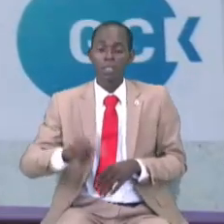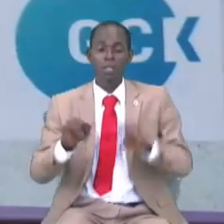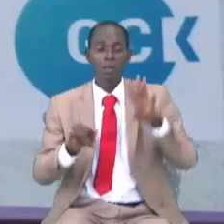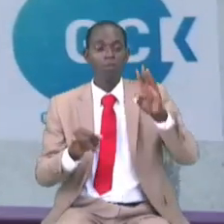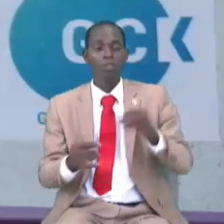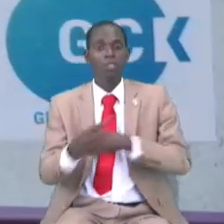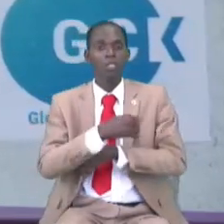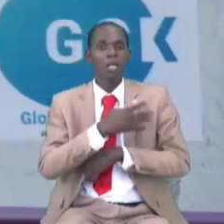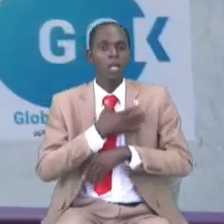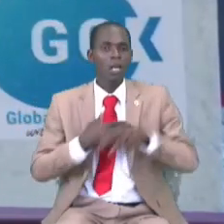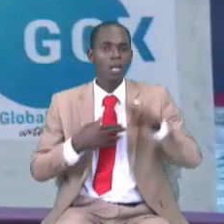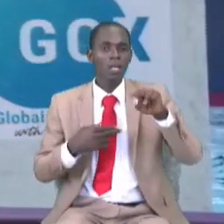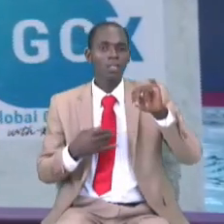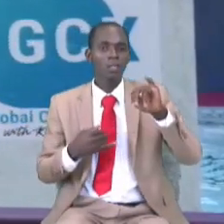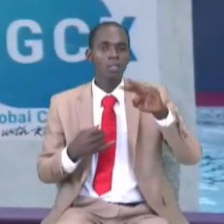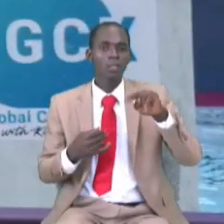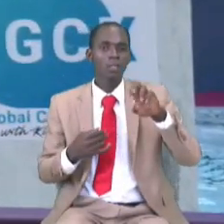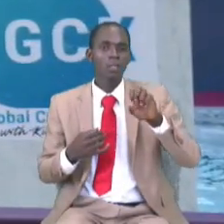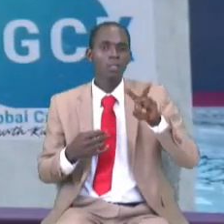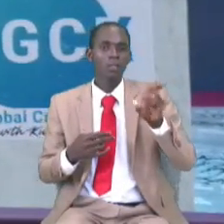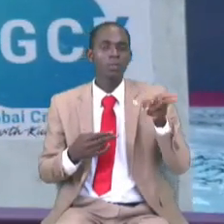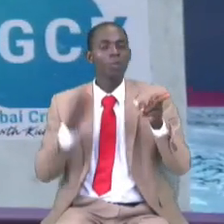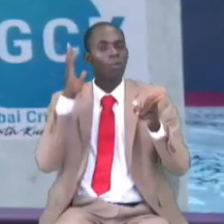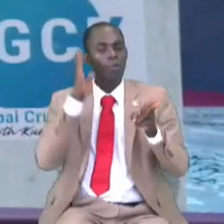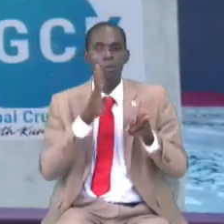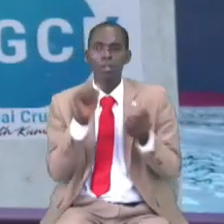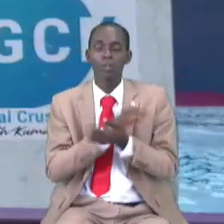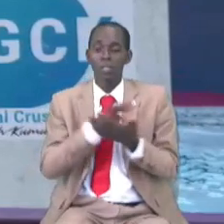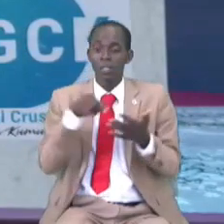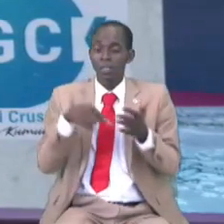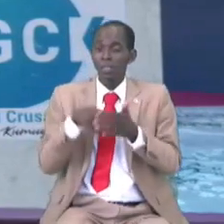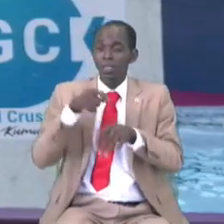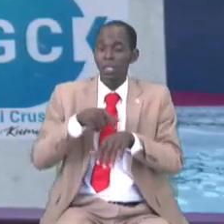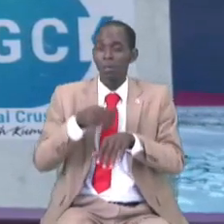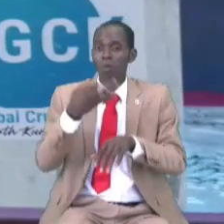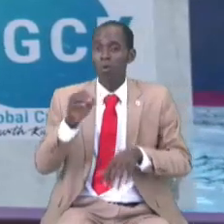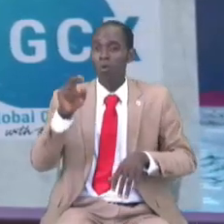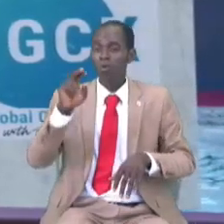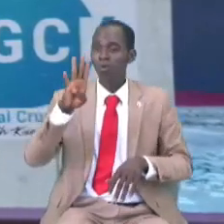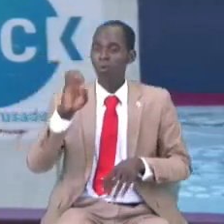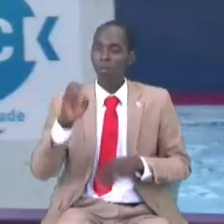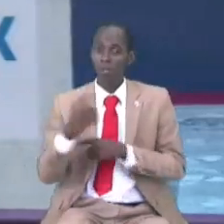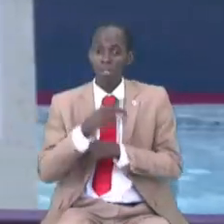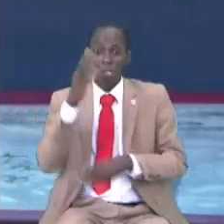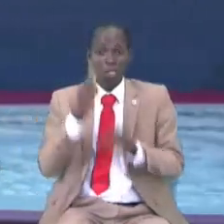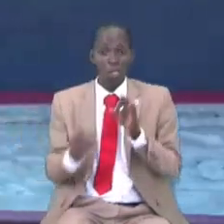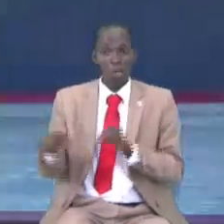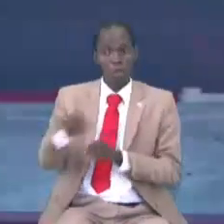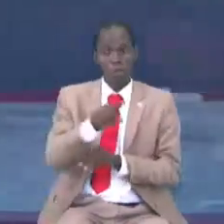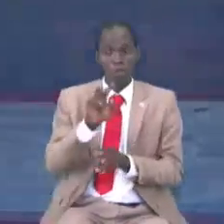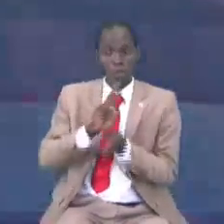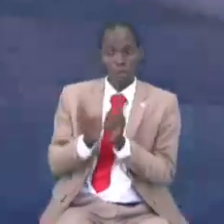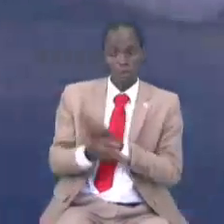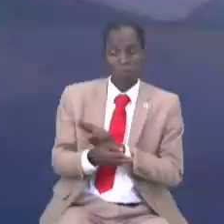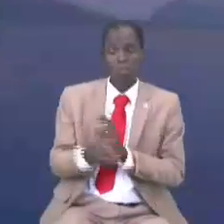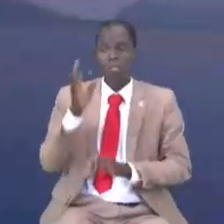40 days, if they repent, if they turn, if they are transformed, well. If not, if